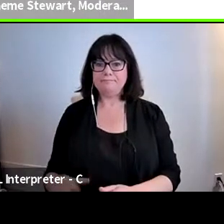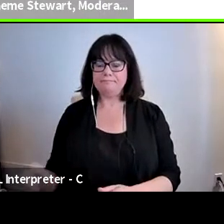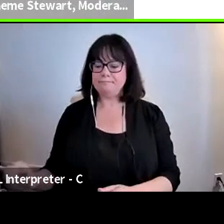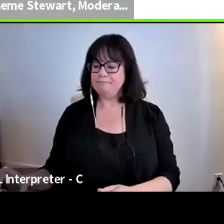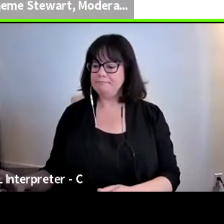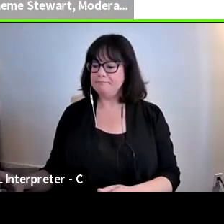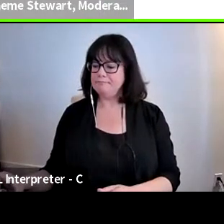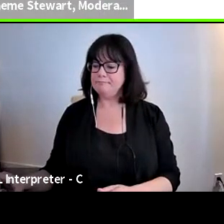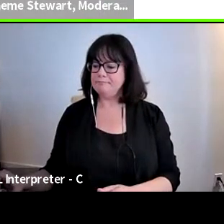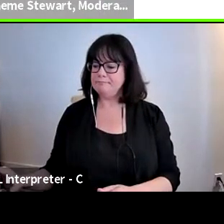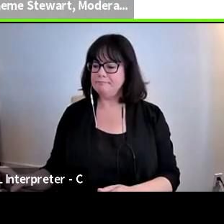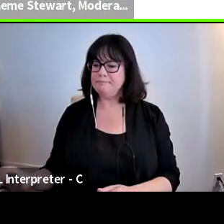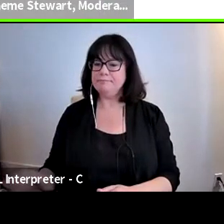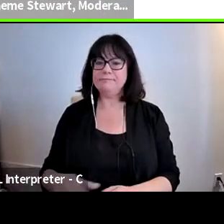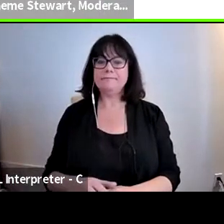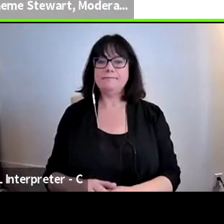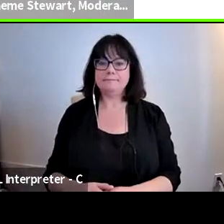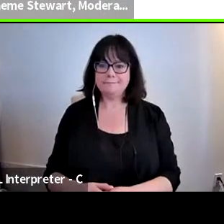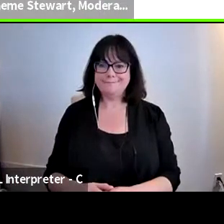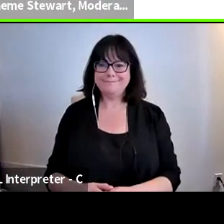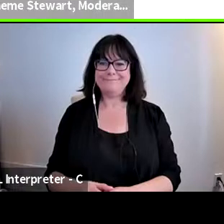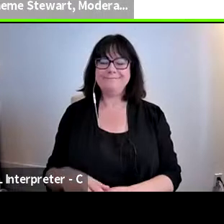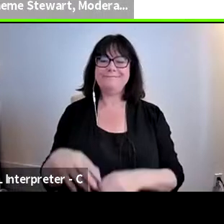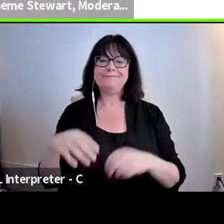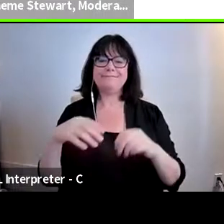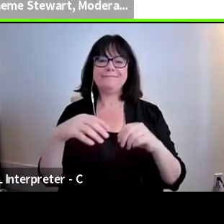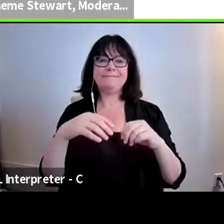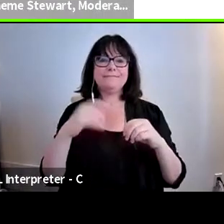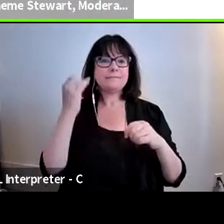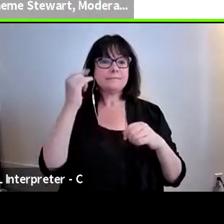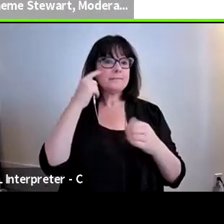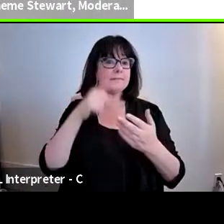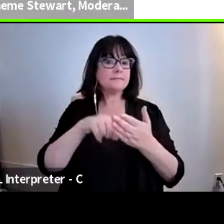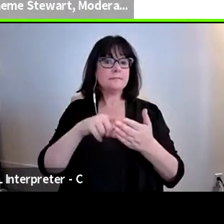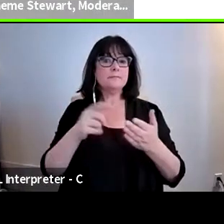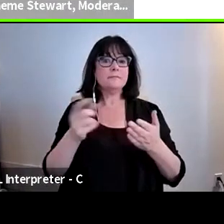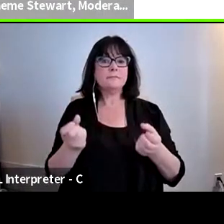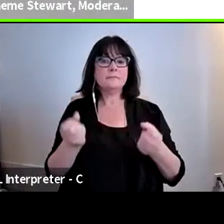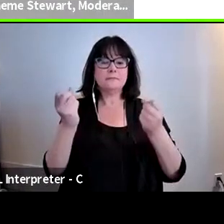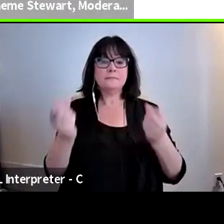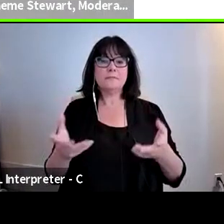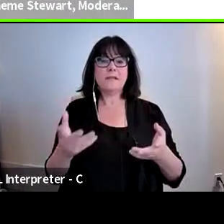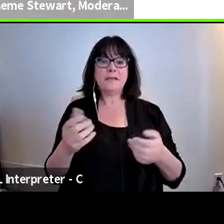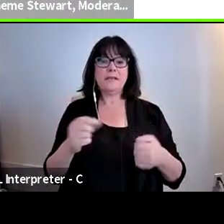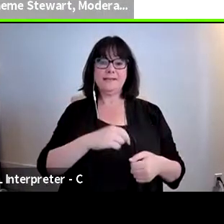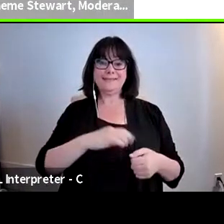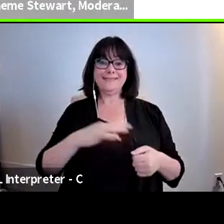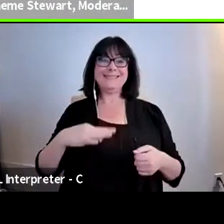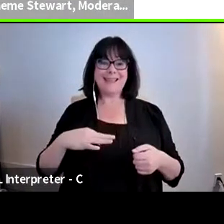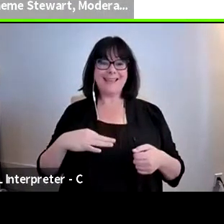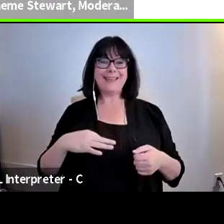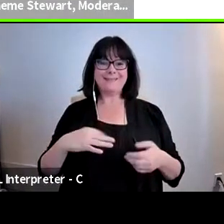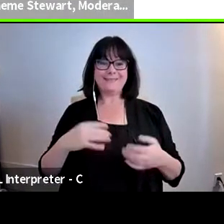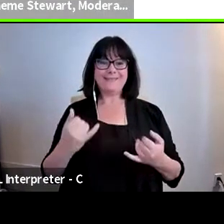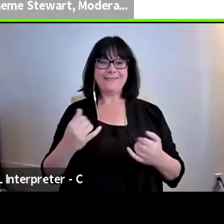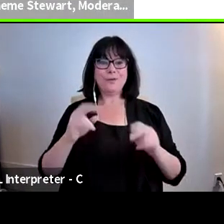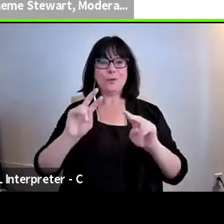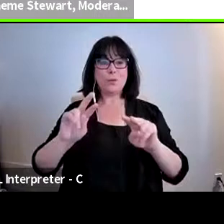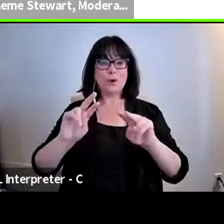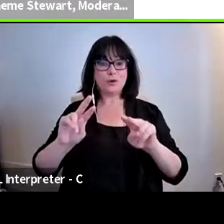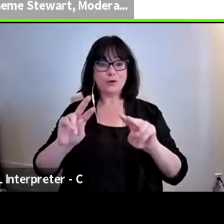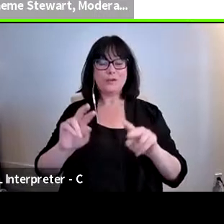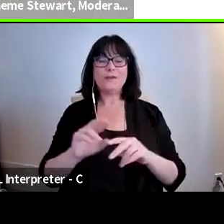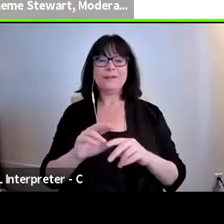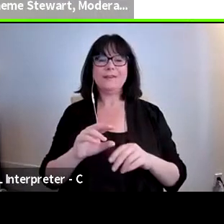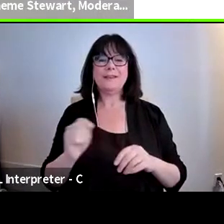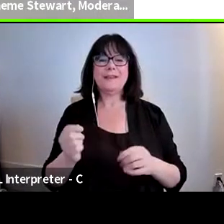Okay, thank you very much. So I noticed we have quite a few York staff members who've joined us this afternoon, and also quite a few questions